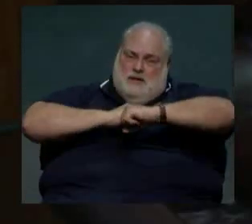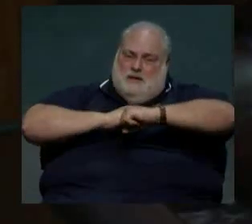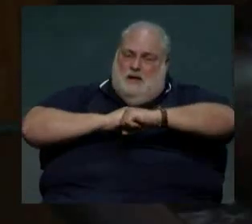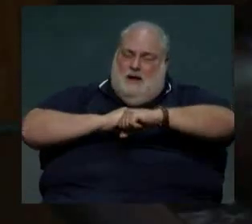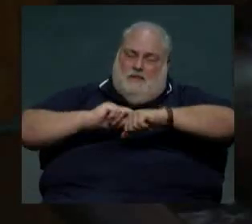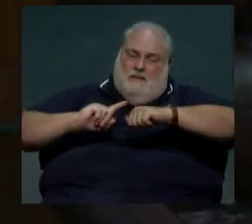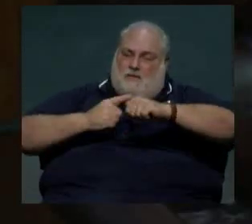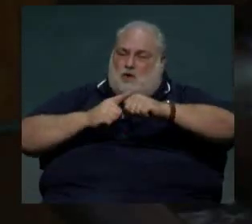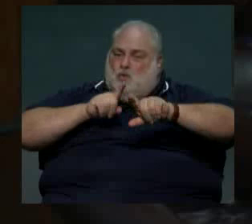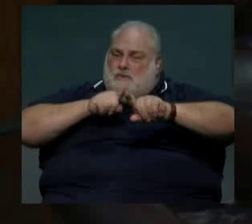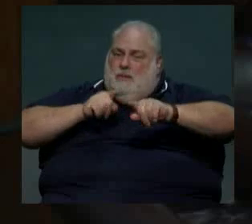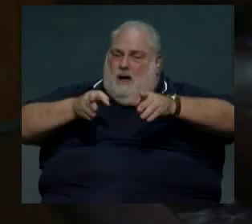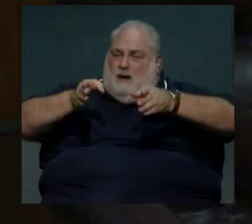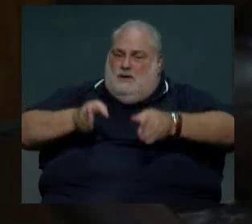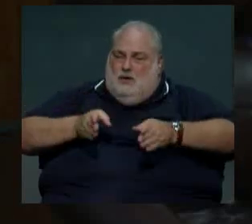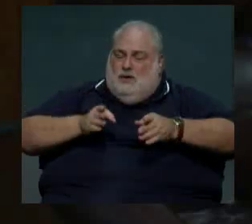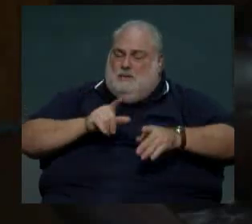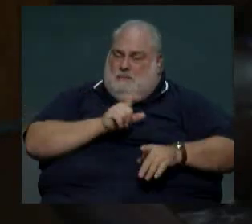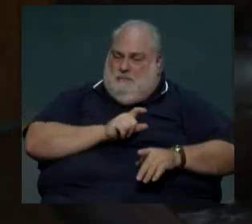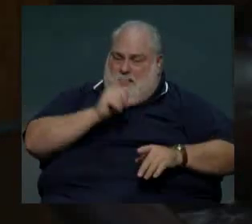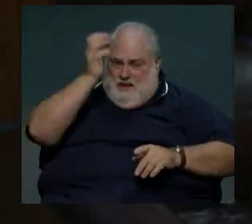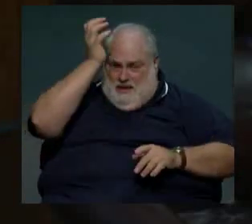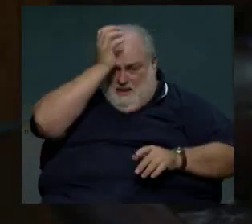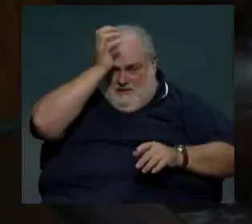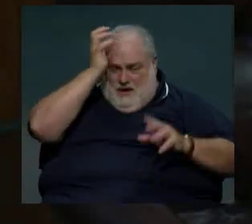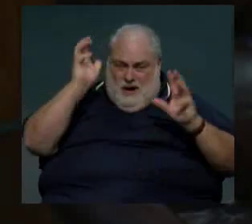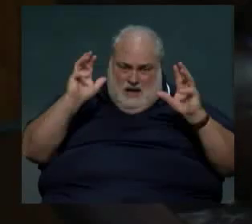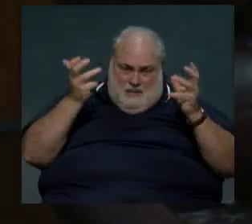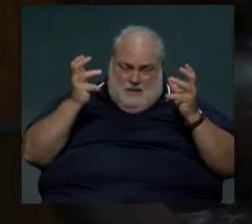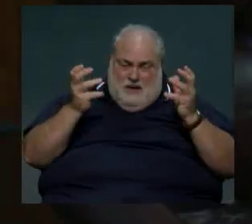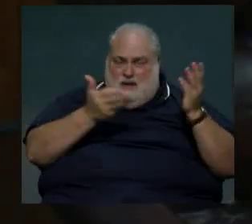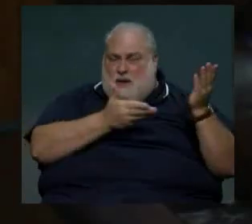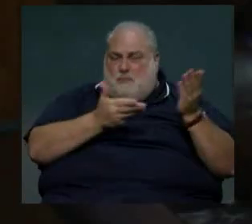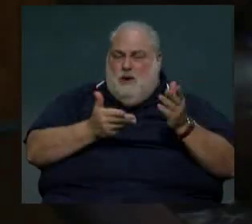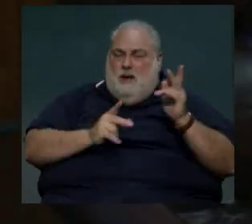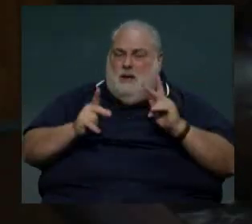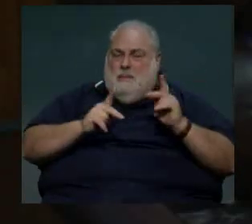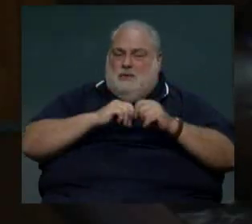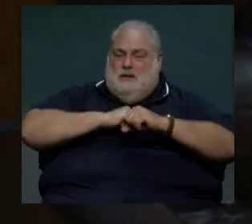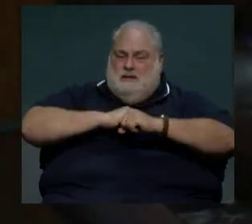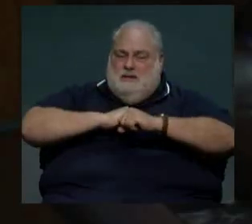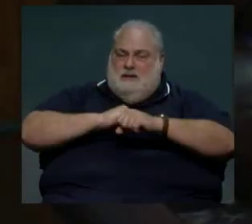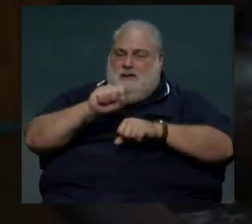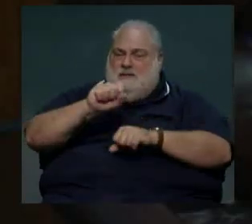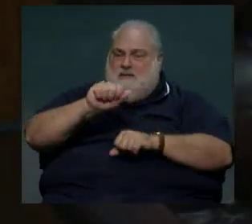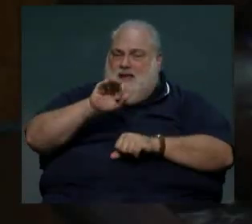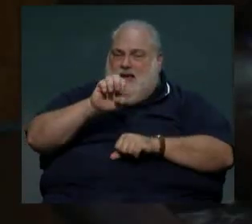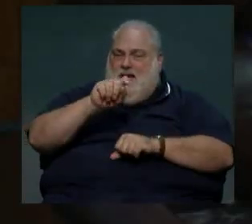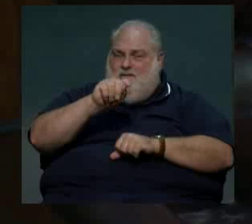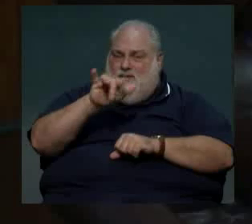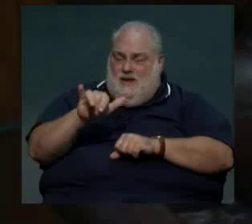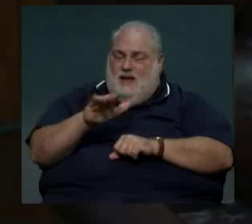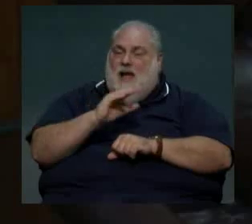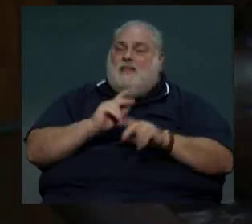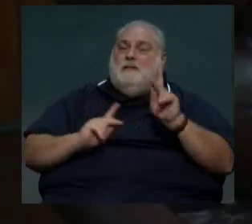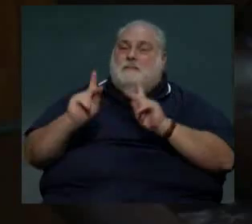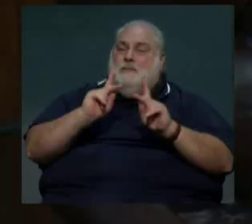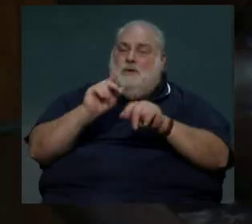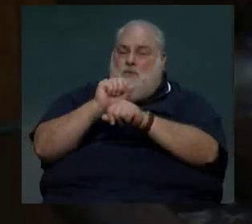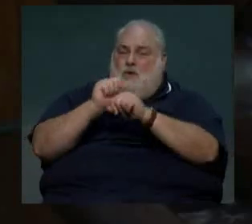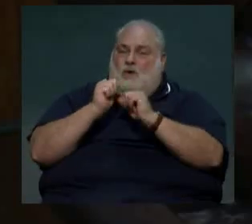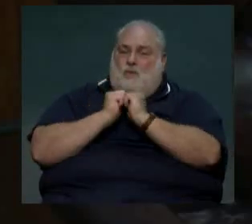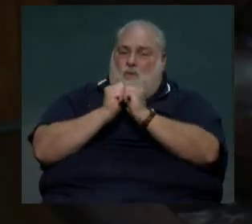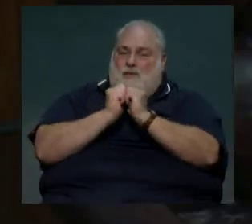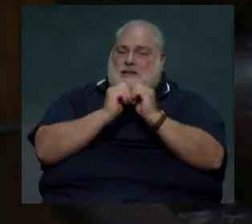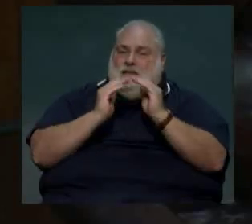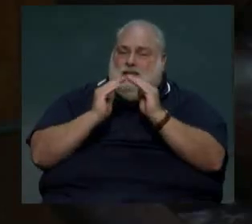first responders. May they escape death and injury and bring others to safety as well. I pray for our city employees as they perform their jobs in our